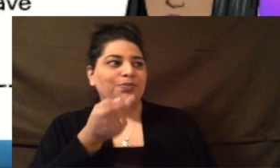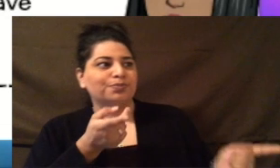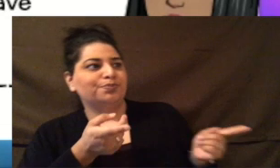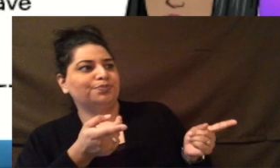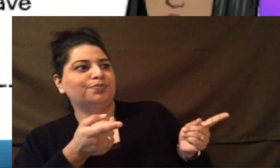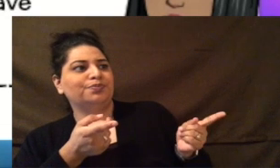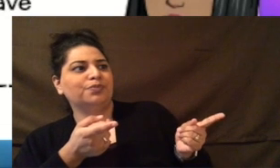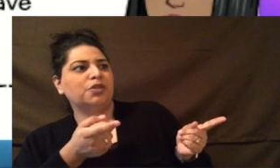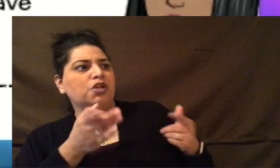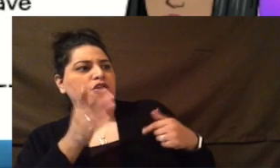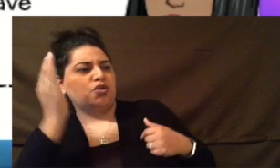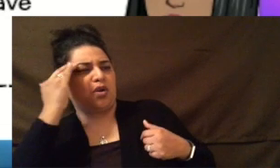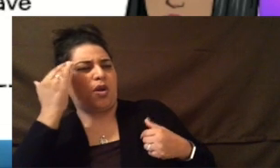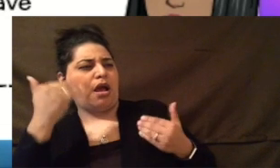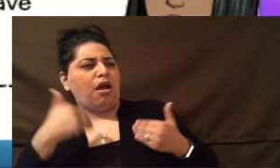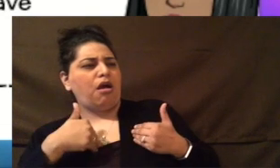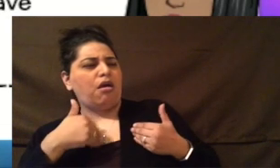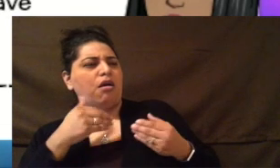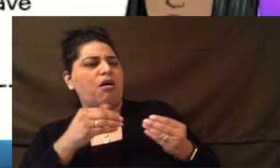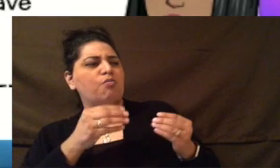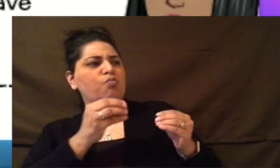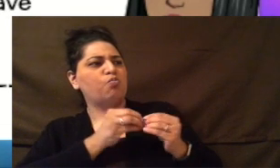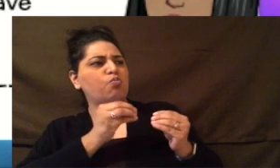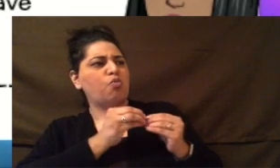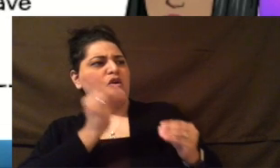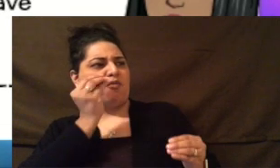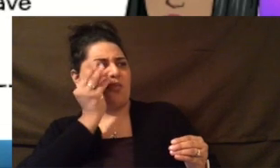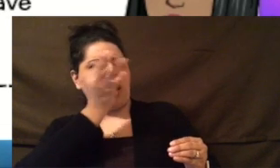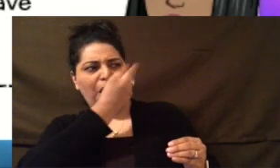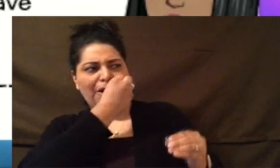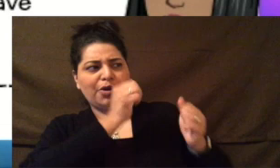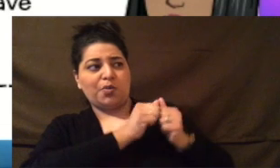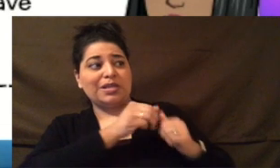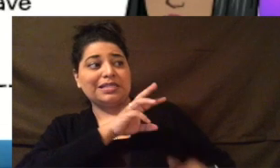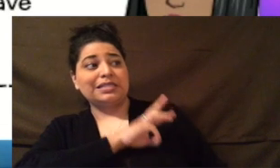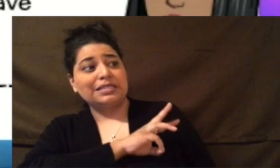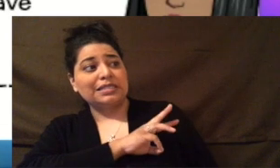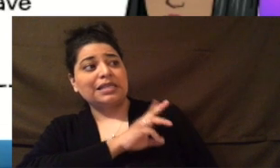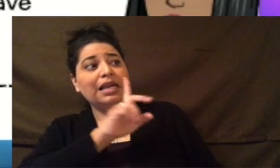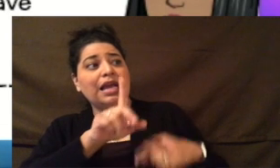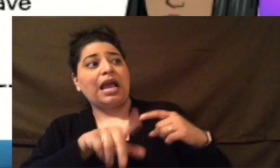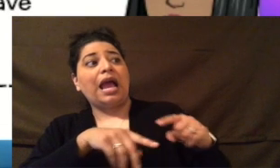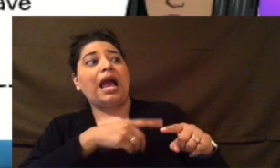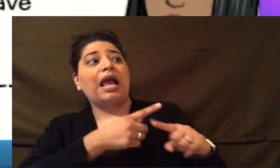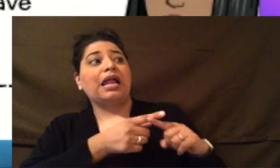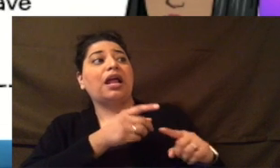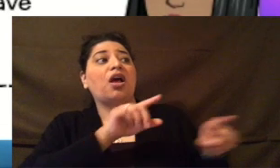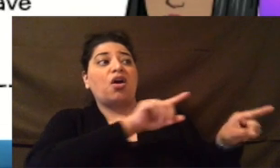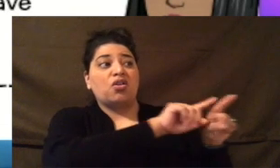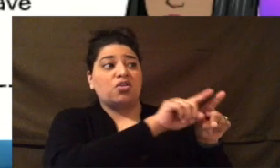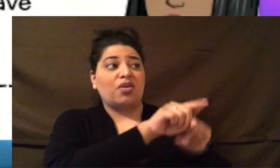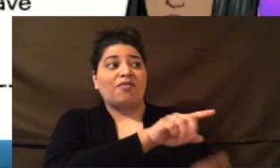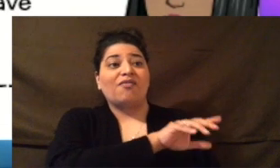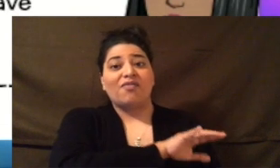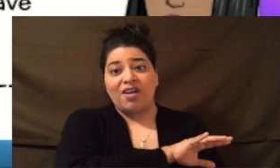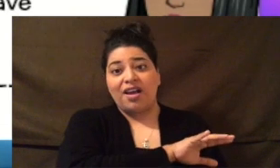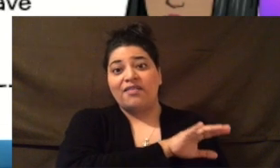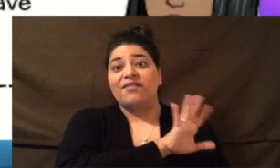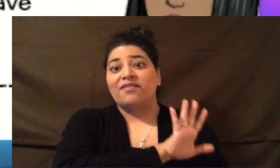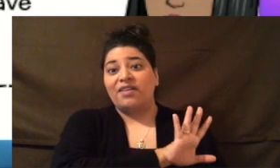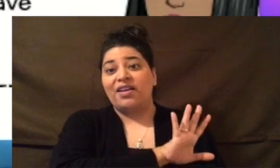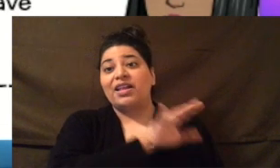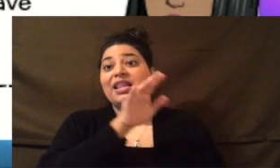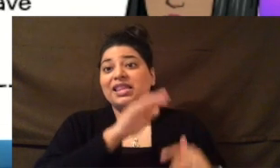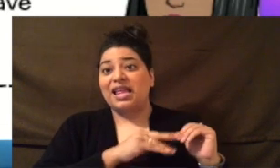Okay, just by looking at that, you can see that you have more flowers with 6 petals and more flowers with